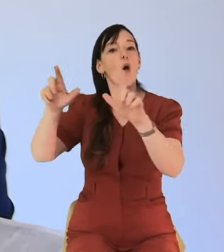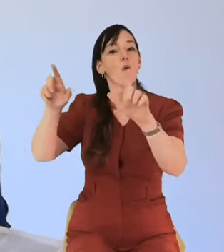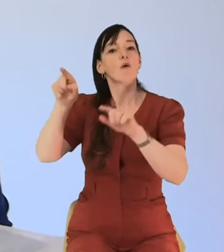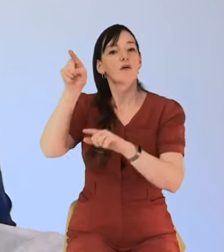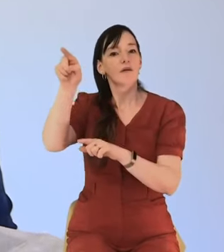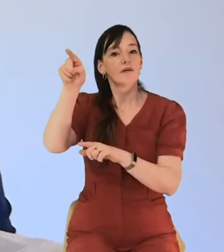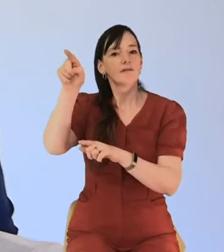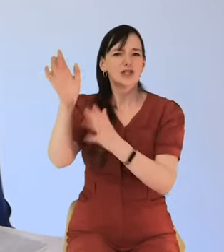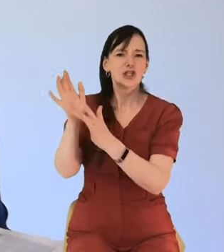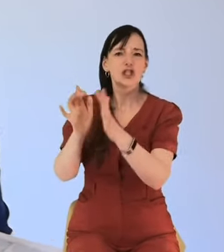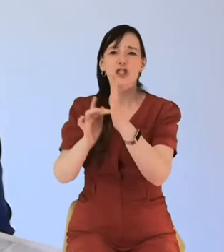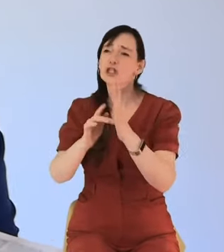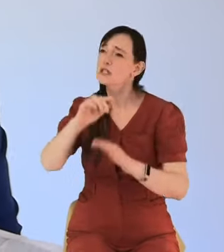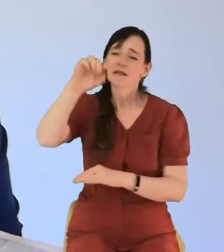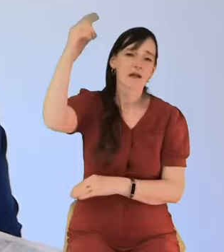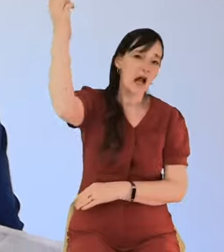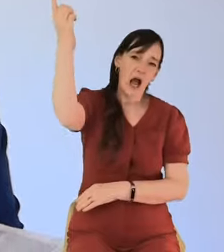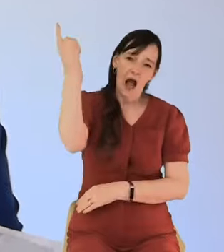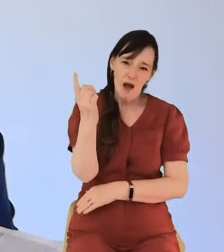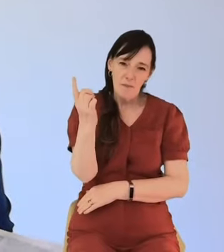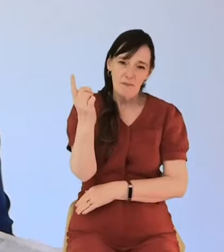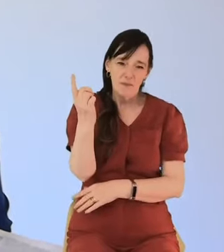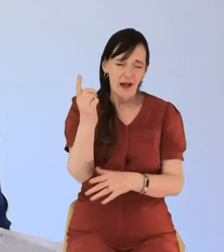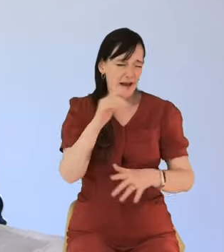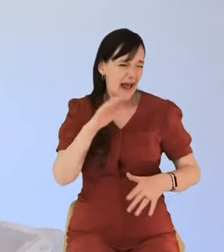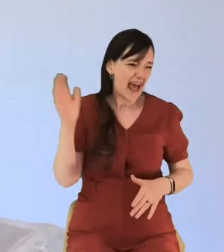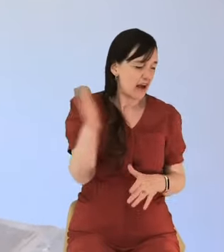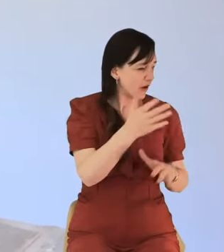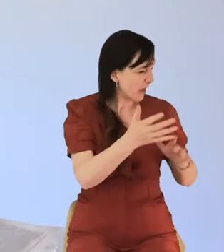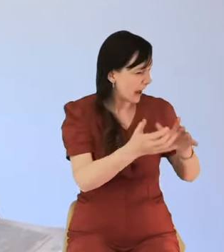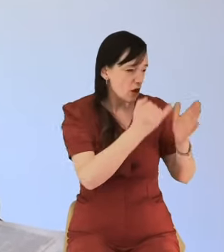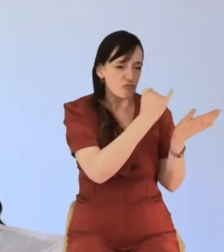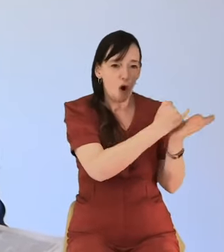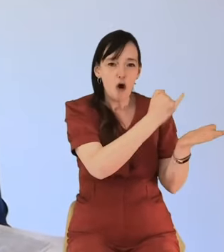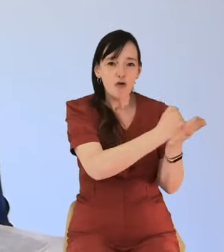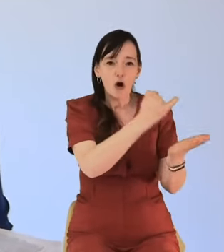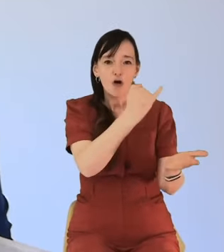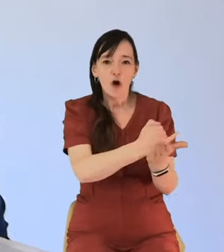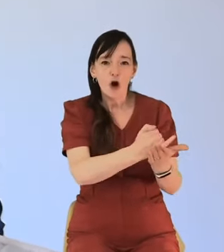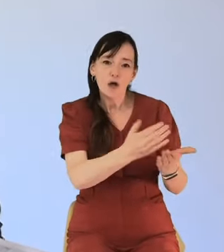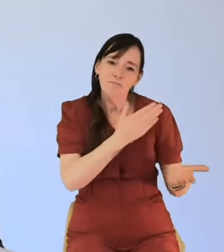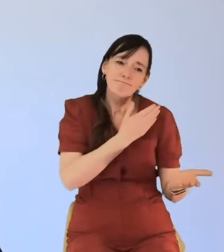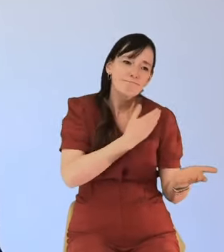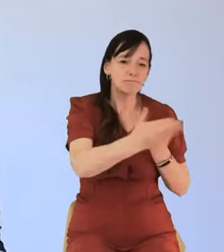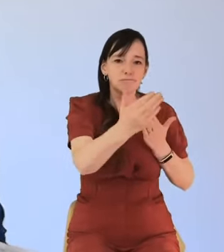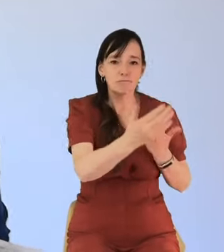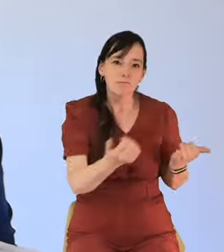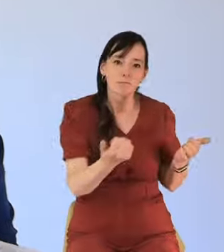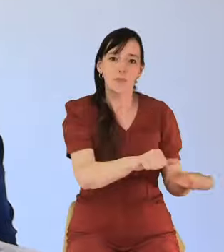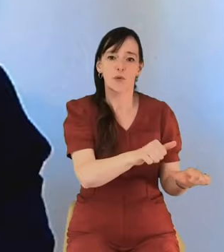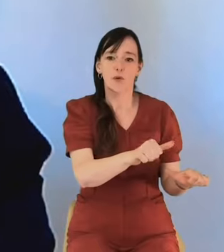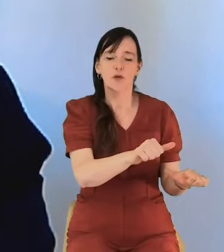when Jesus comes again and deals with all that is wrong in this world and puts everything right.